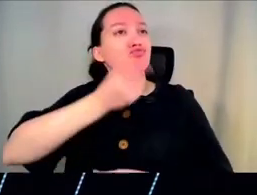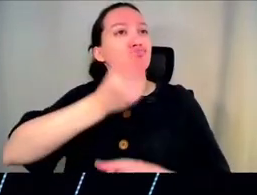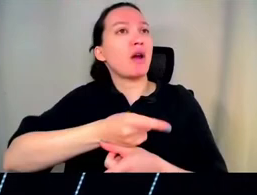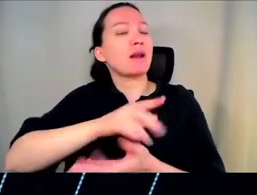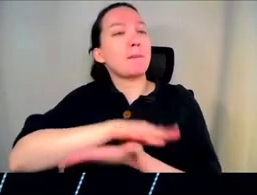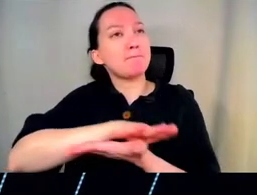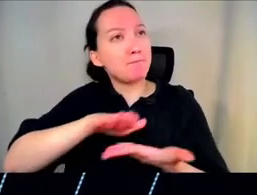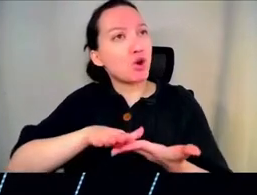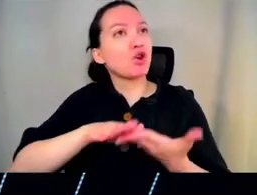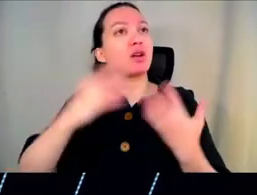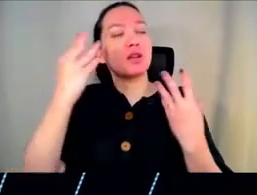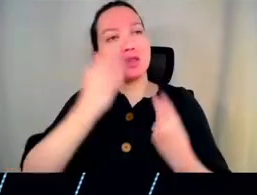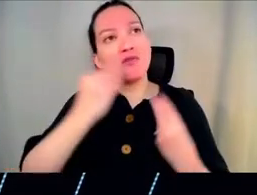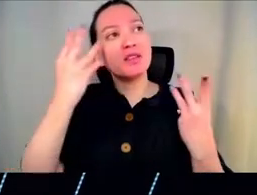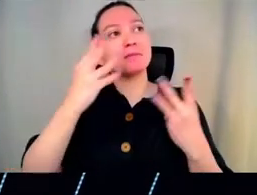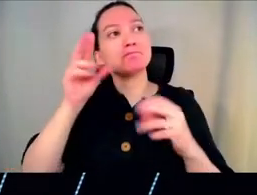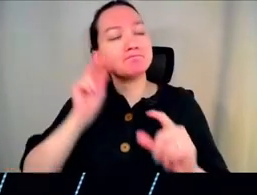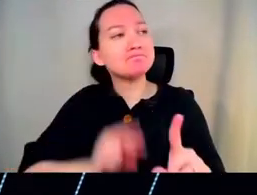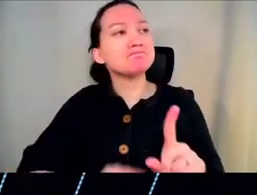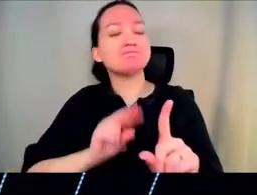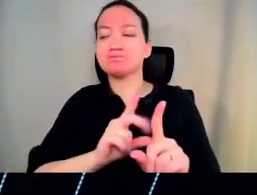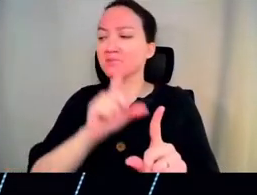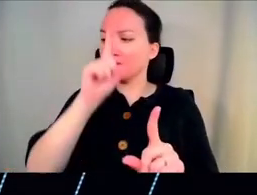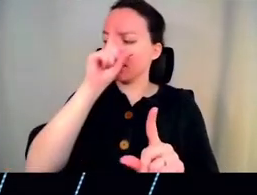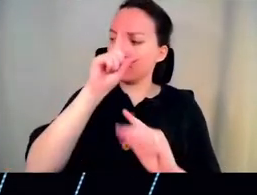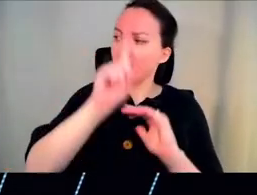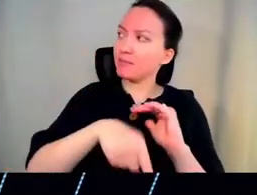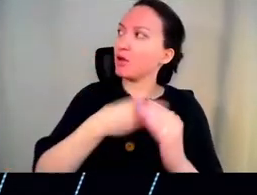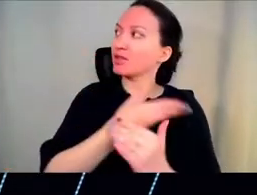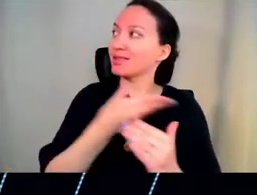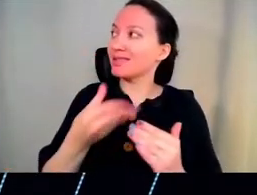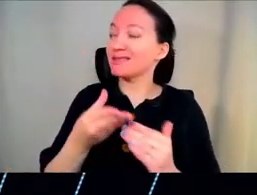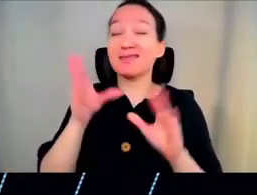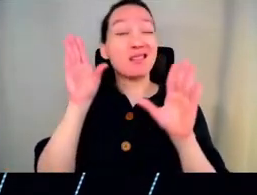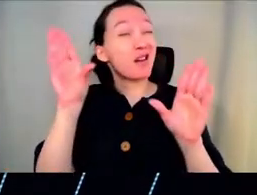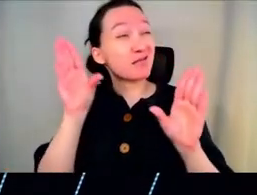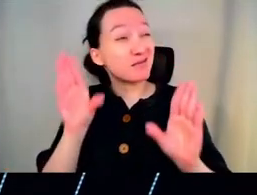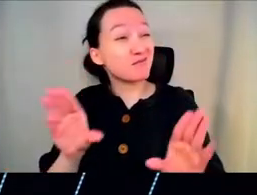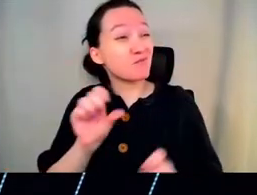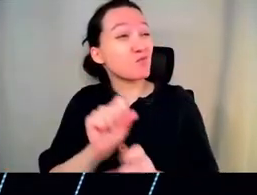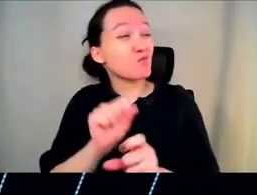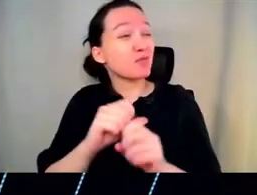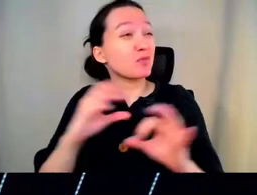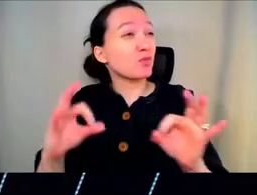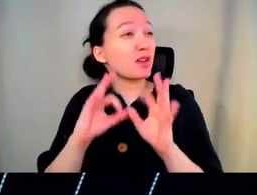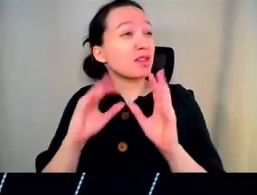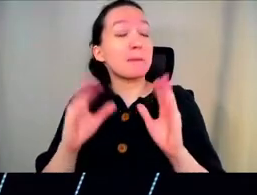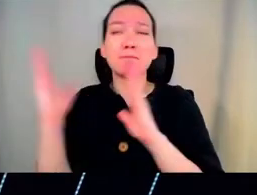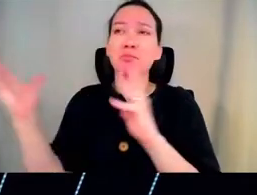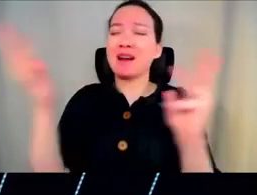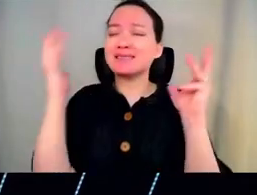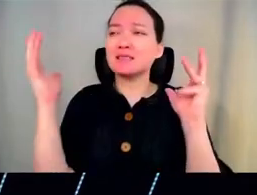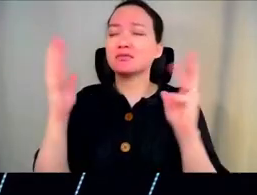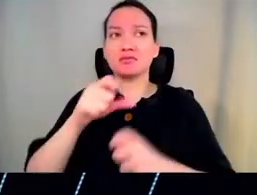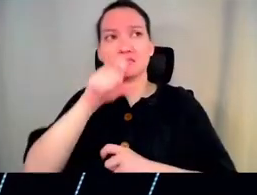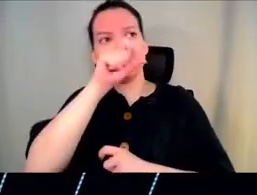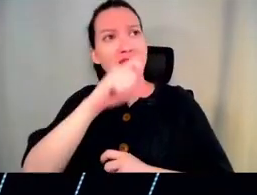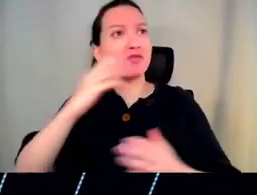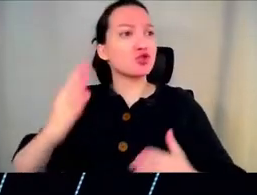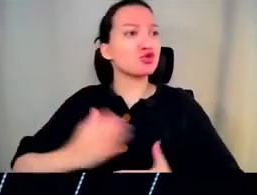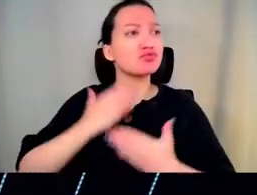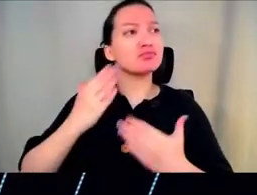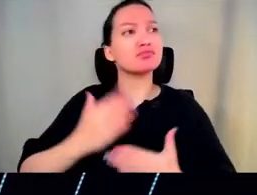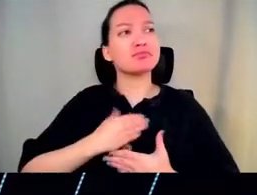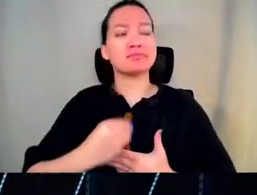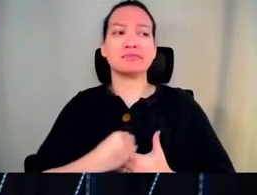pure and lovely and admirable. Think about things that are excellent and worthy of praise. I love this encouragement in the Bible.